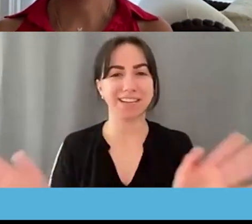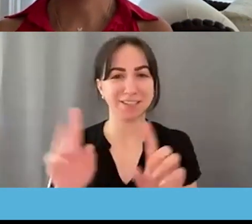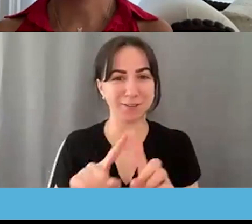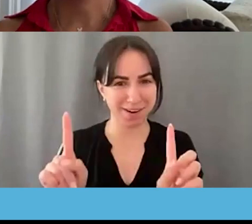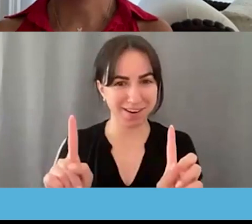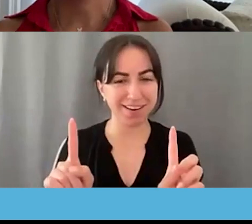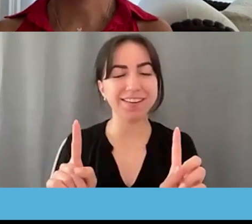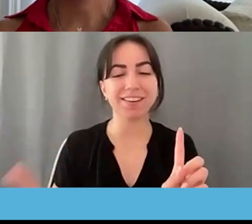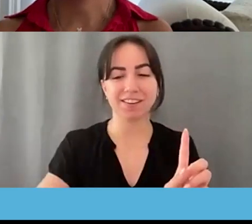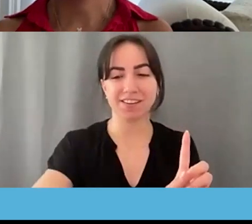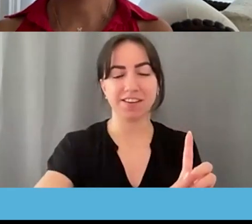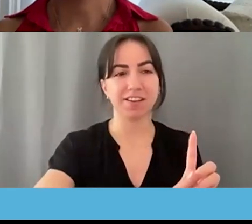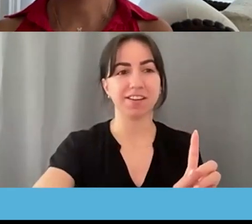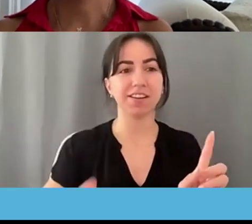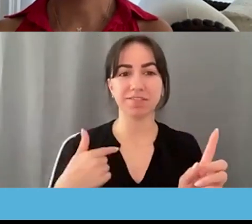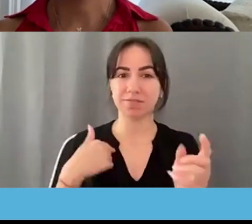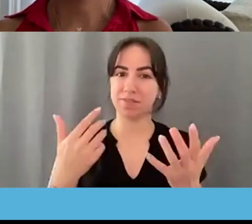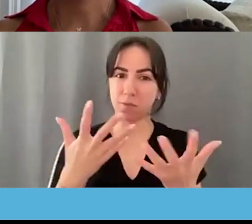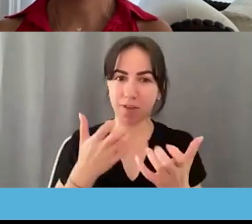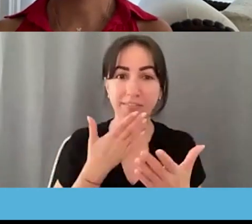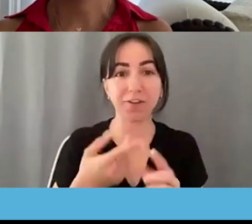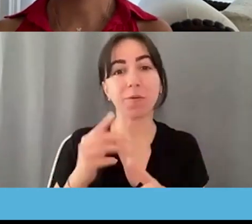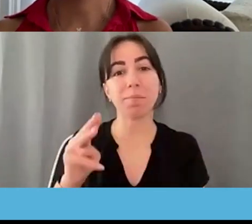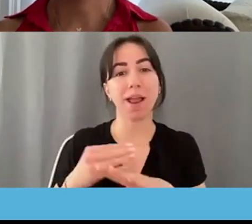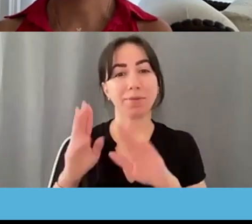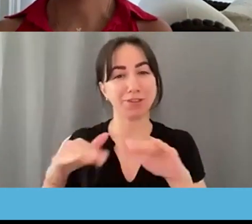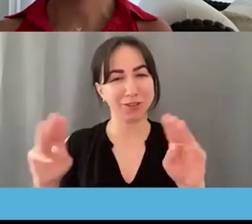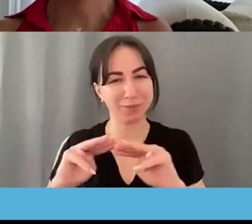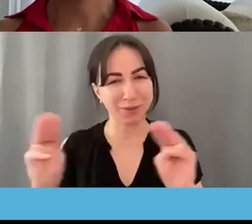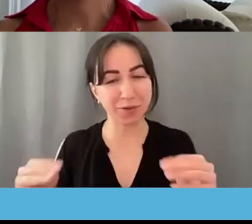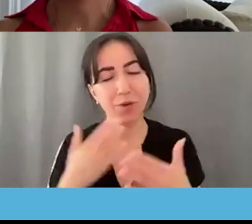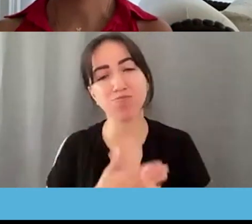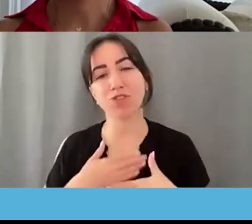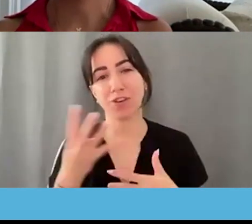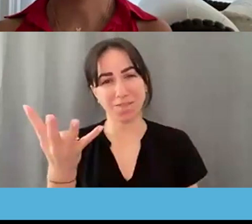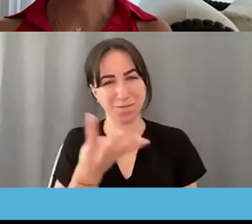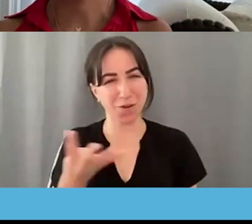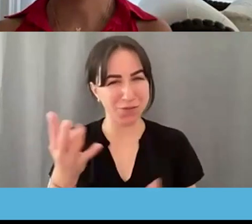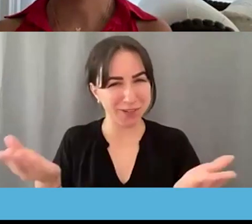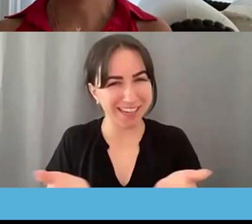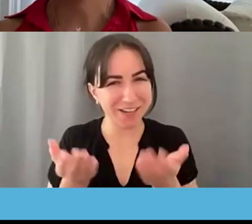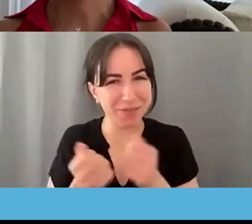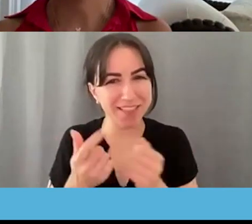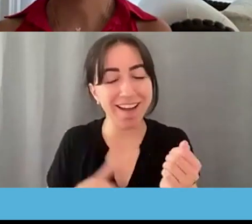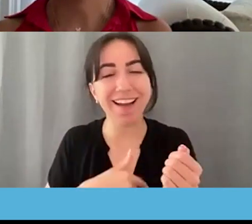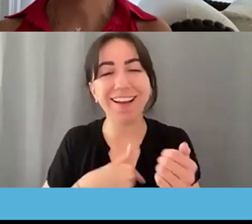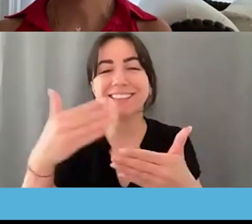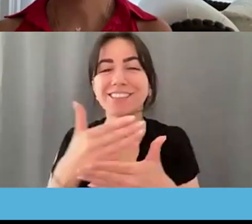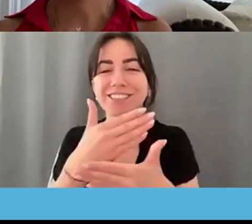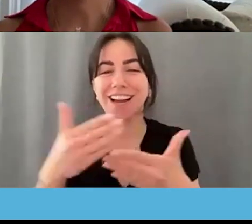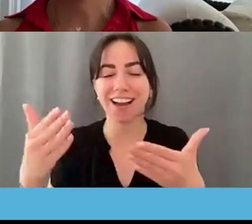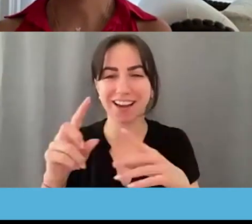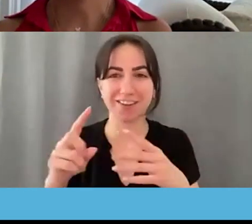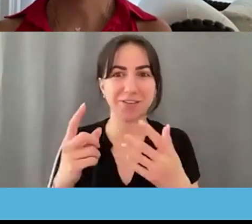just want to say that on behalf of Miami Children's Museum, we appreciate the four of you being here and sharing with all of